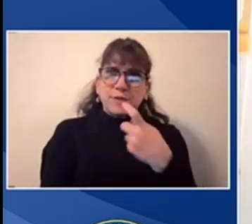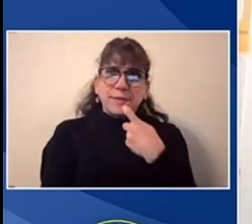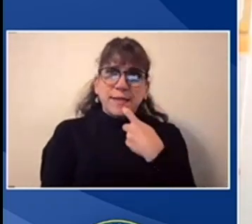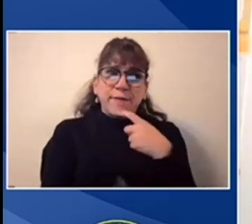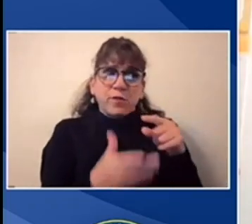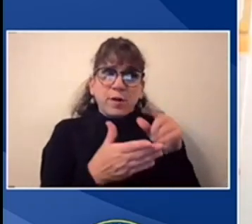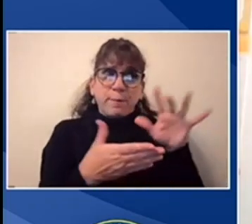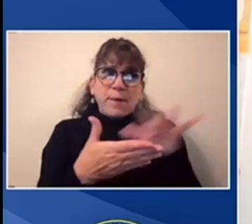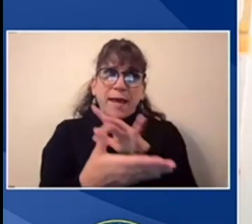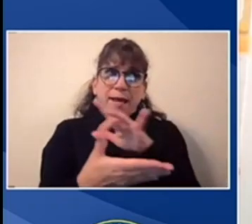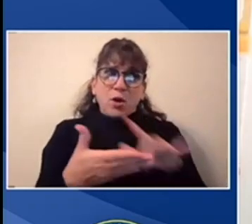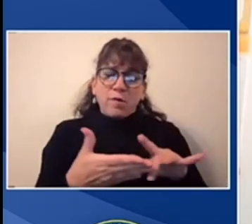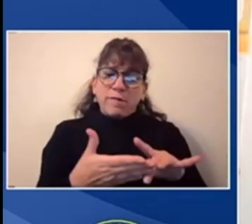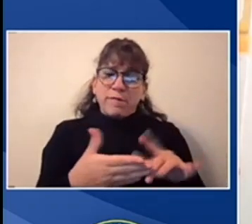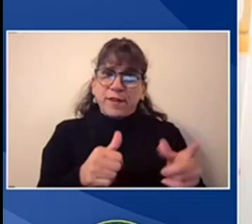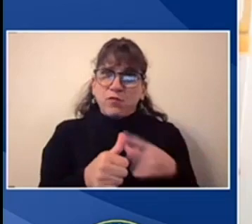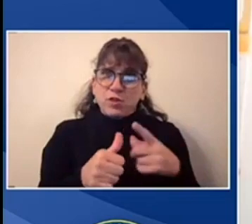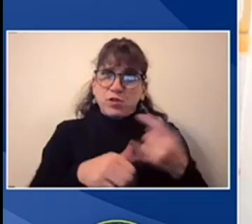off the original interest,